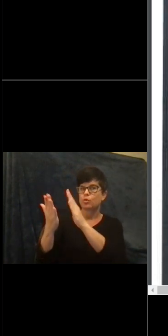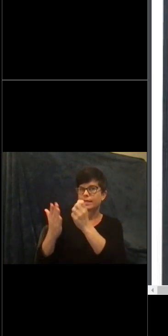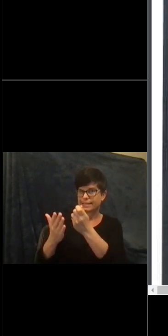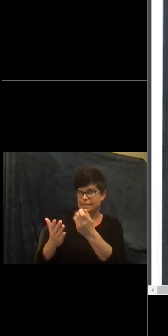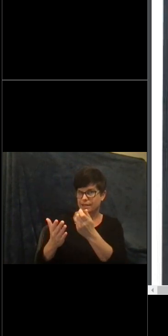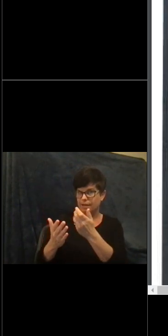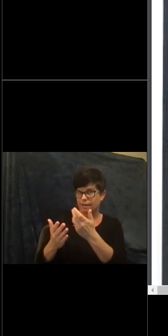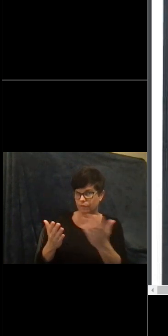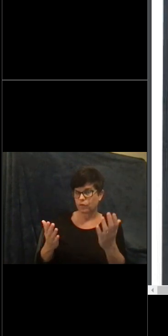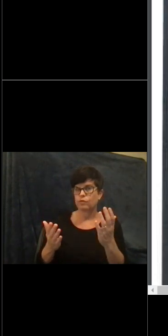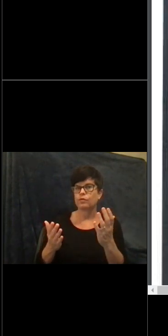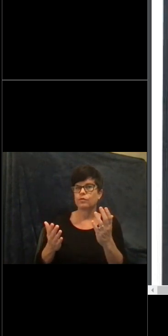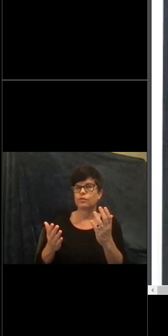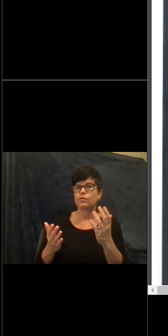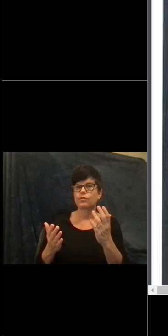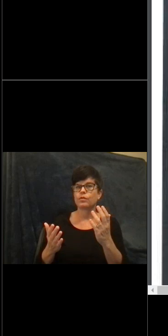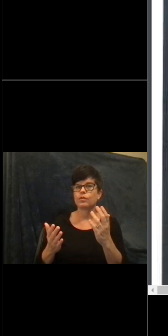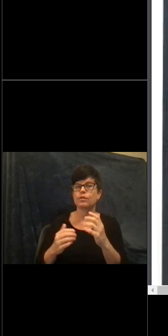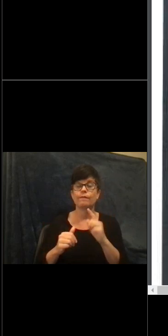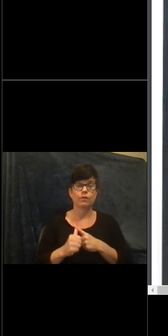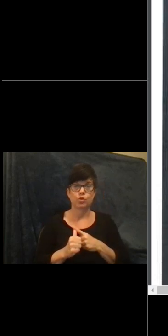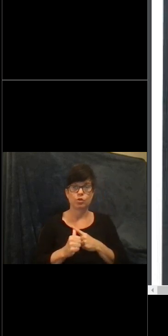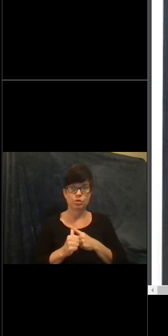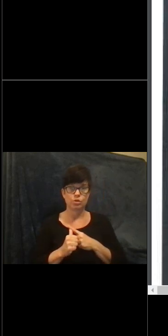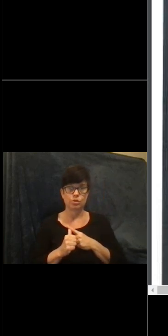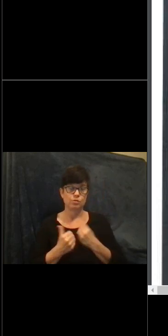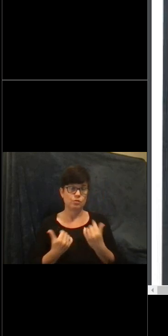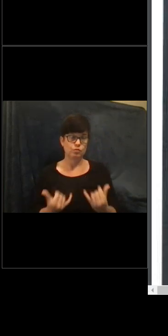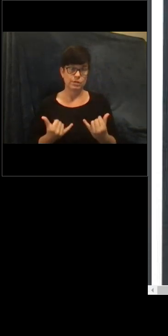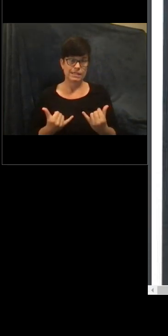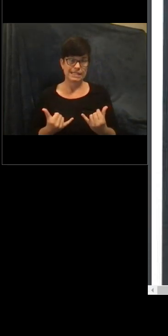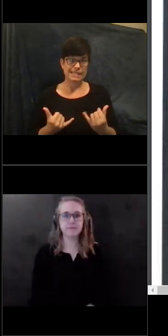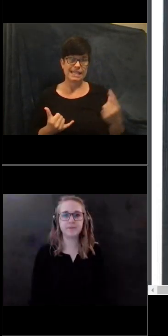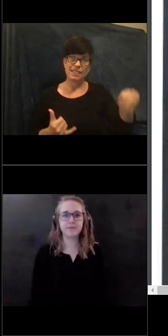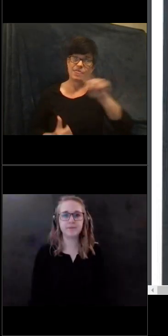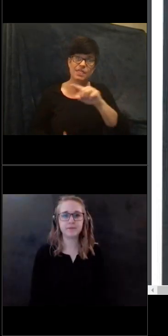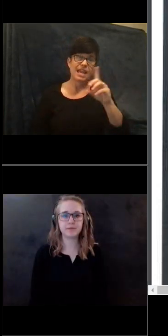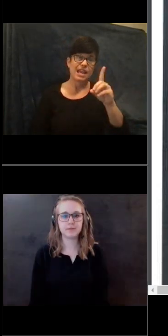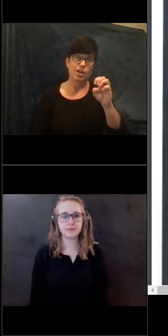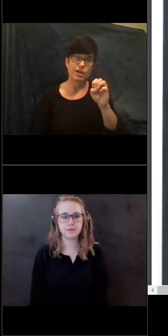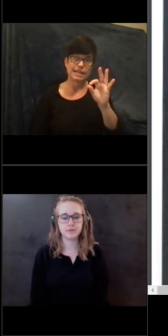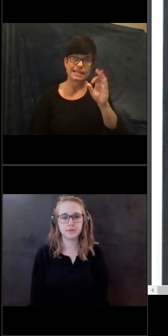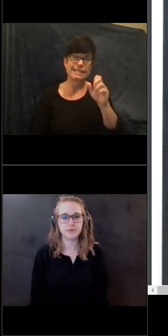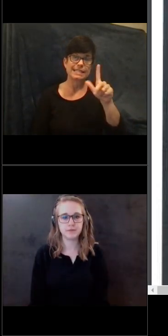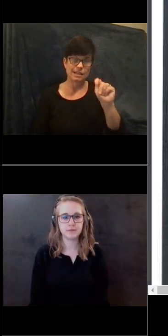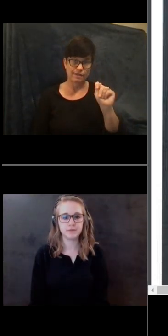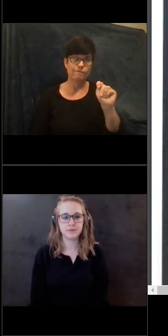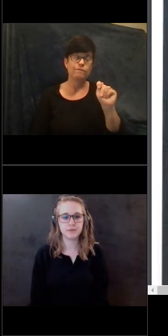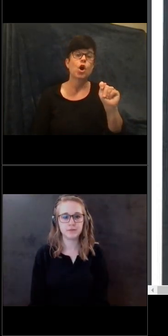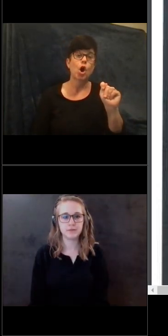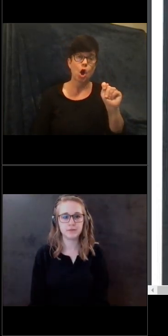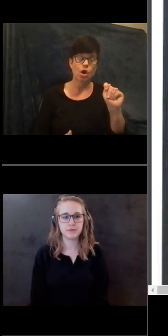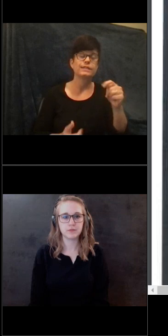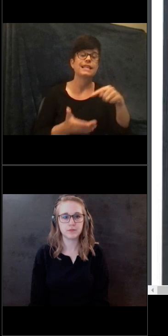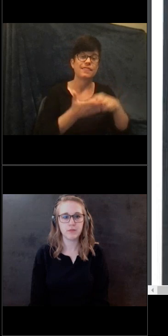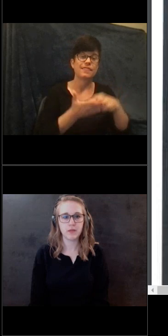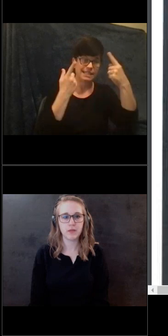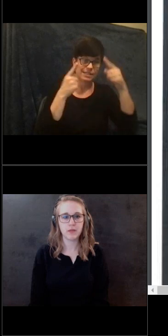turn. First, they are currently in default of the agreement. We are attempting a negotiation out of that. In the past,